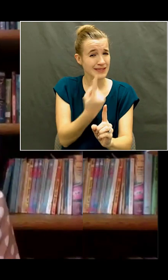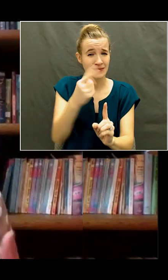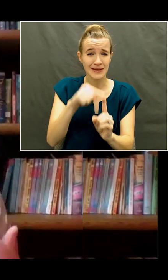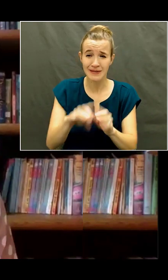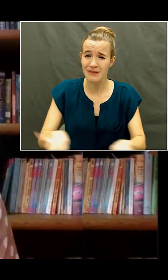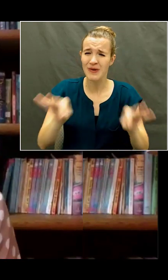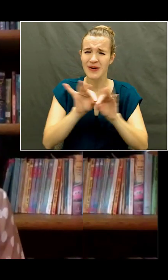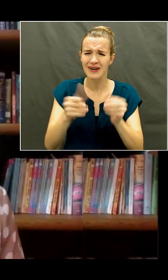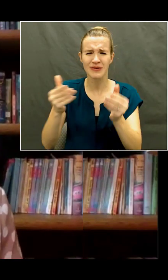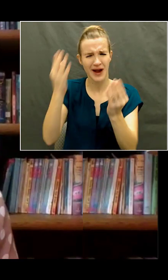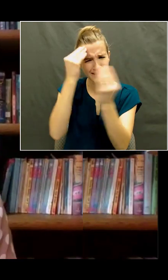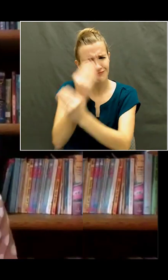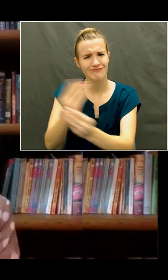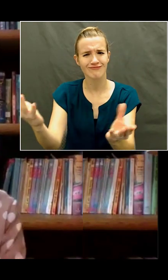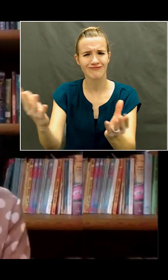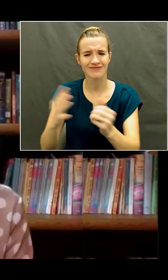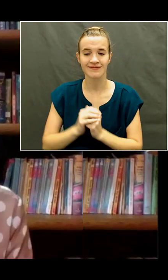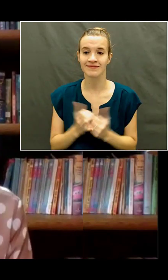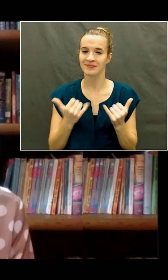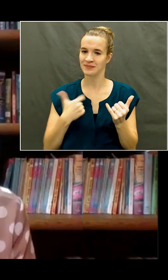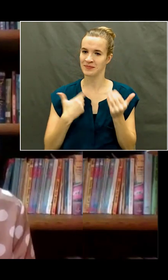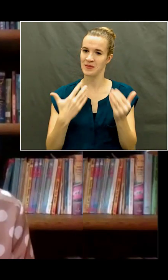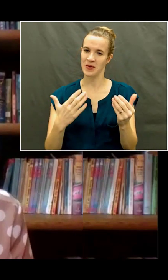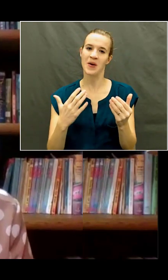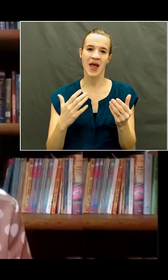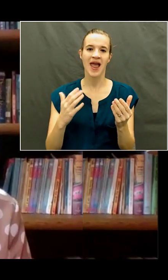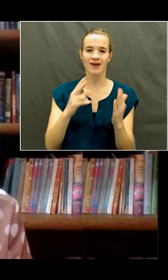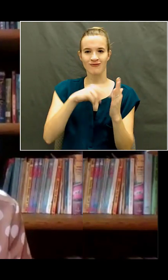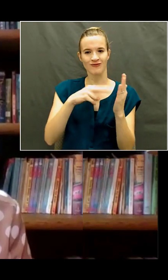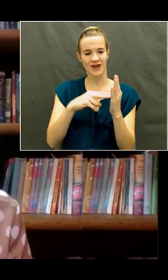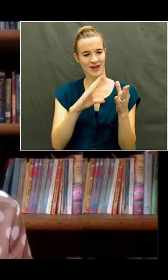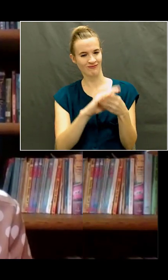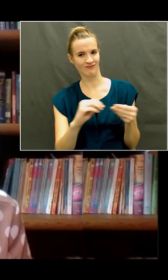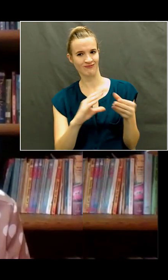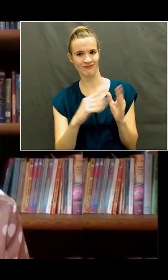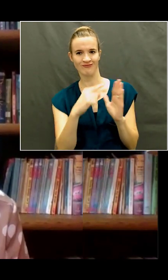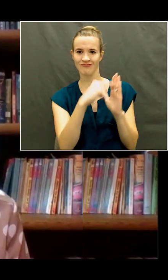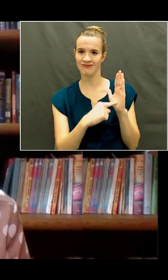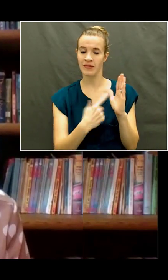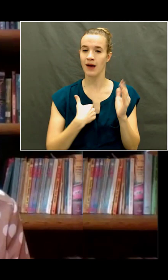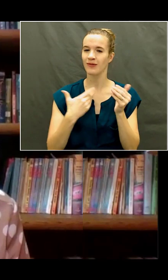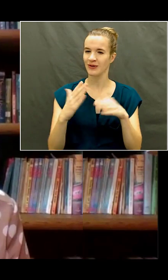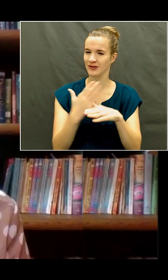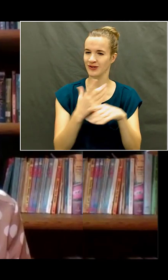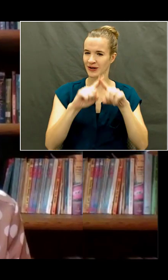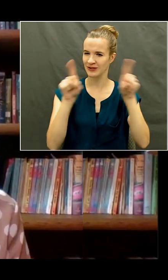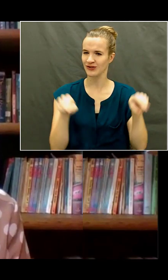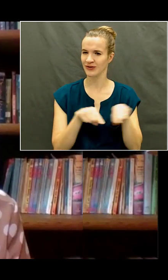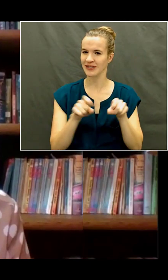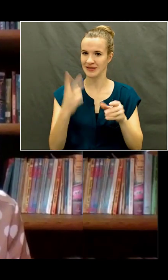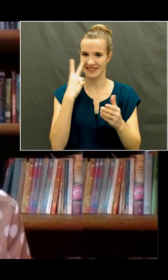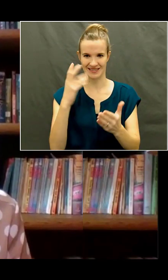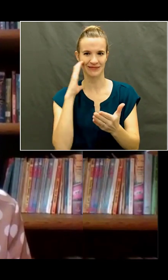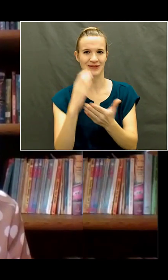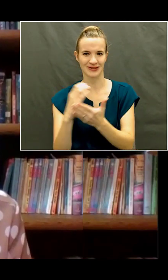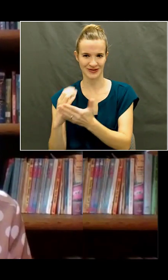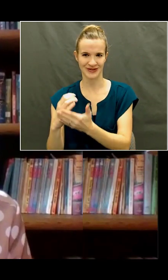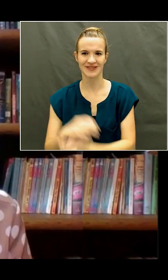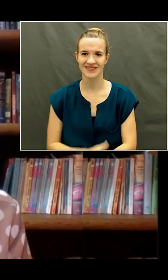And now I'd like to read you the story. I'm going to share my screen with you so that you'll be able to see the pictures a little bit more